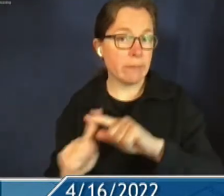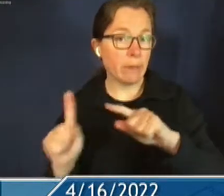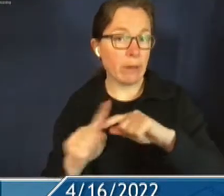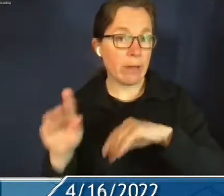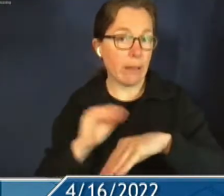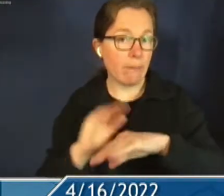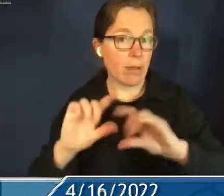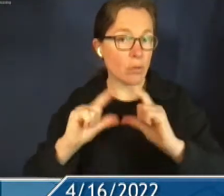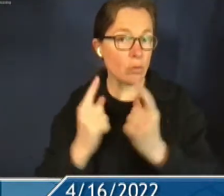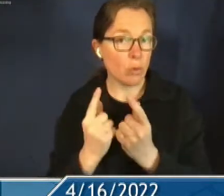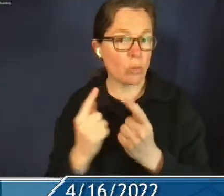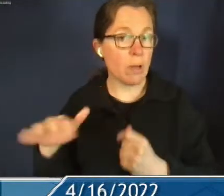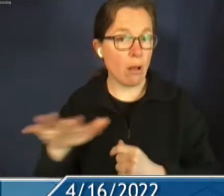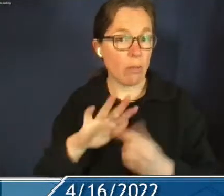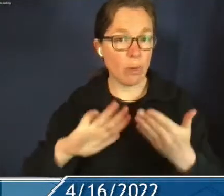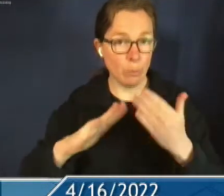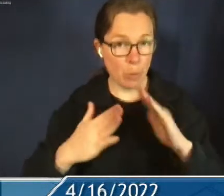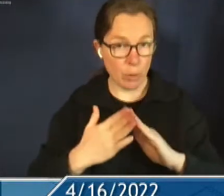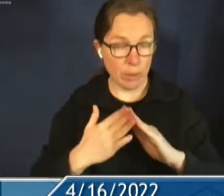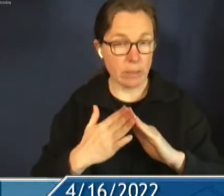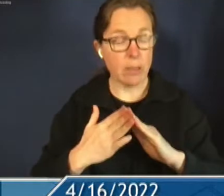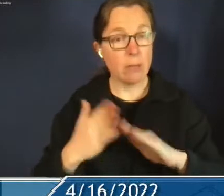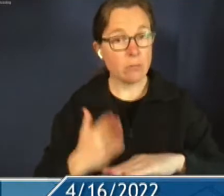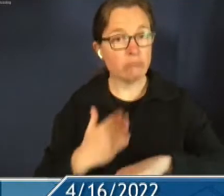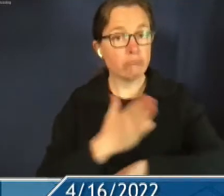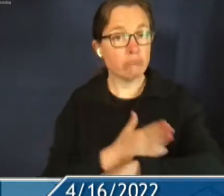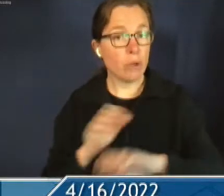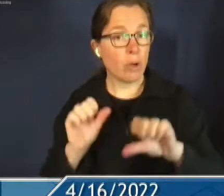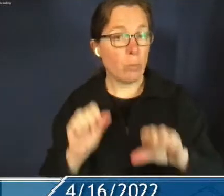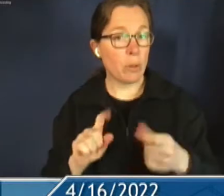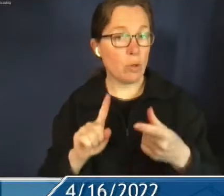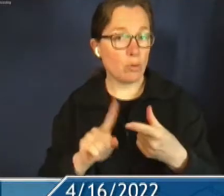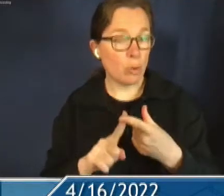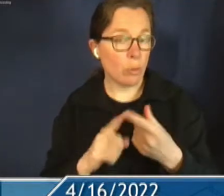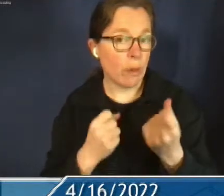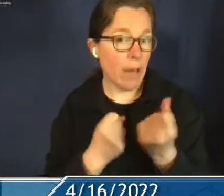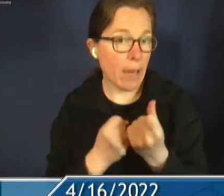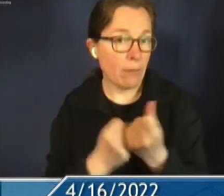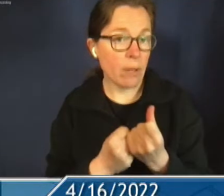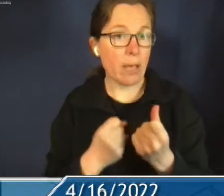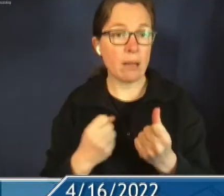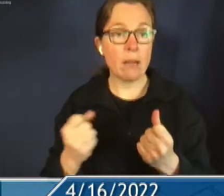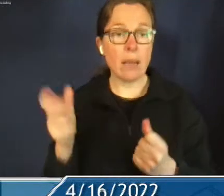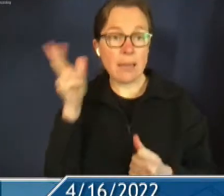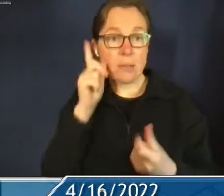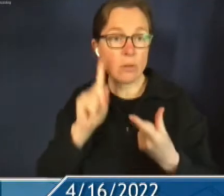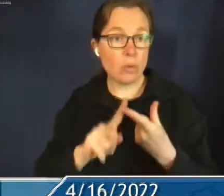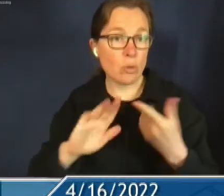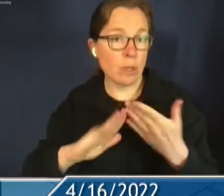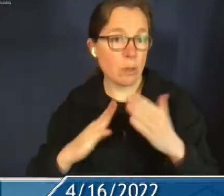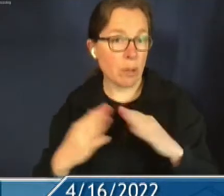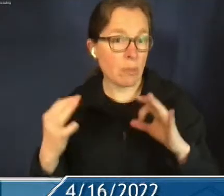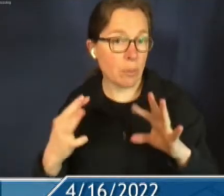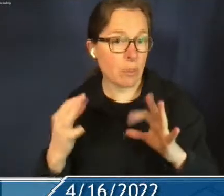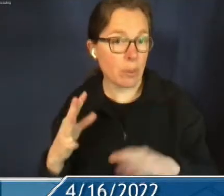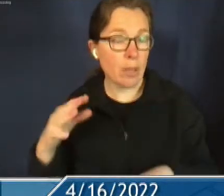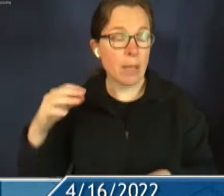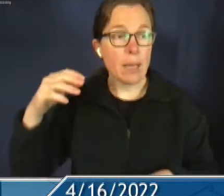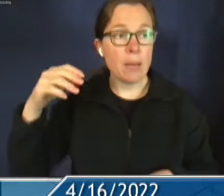city of Portland, enhancing their ability to act as an avenue for collective community input to the PPB and